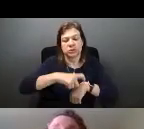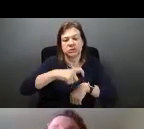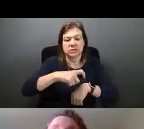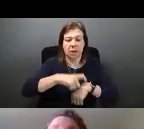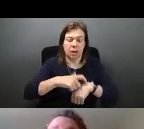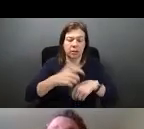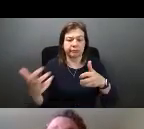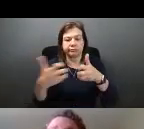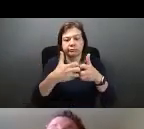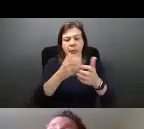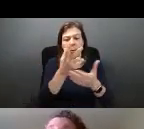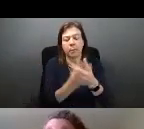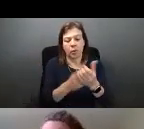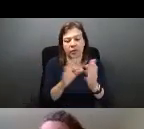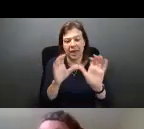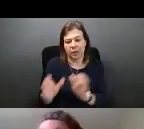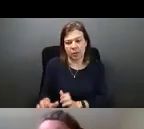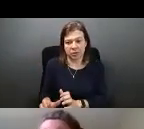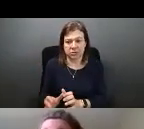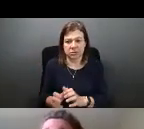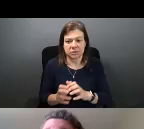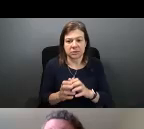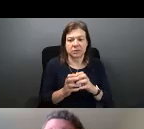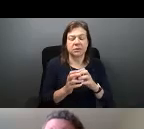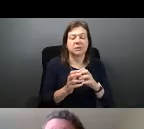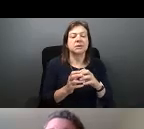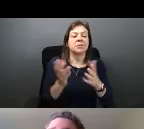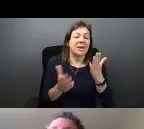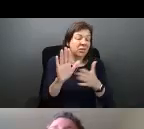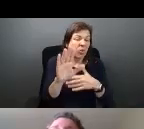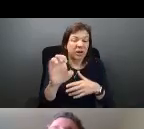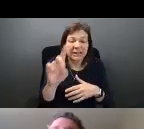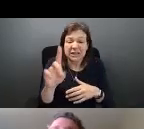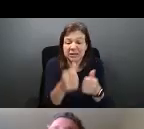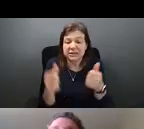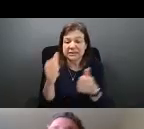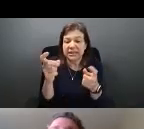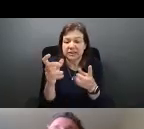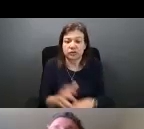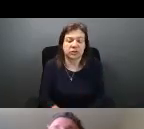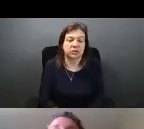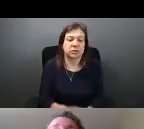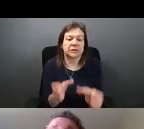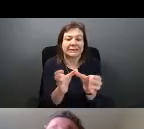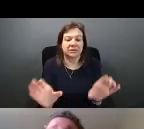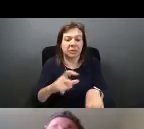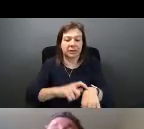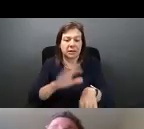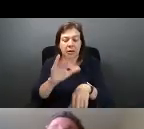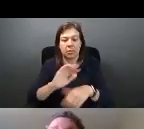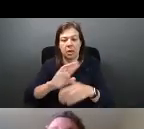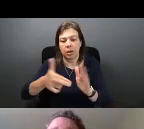into both categories. Maybe this is your executive director. Split time by the